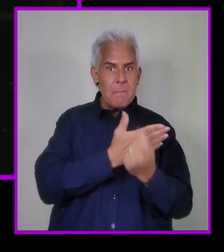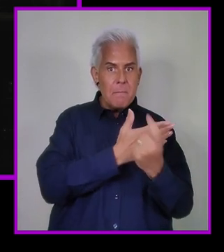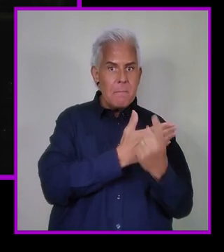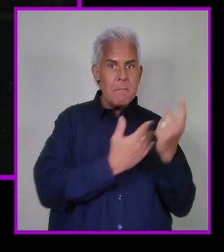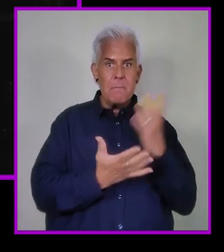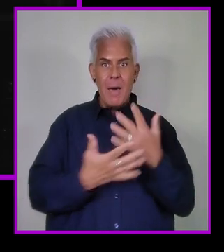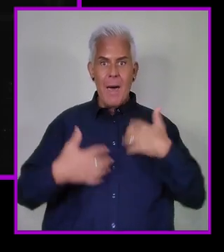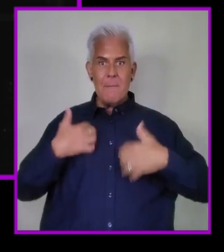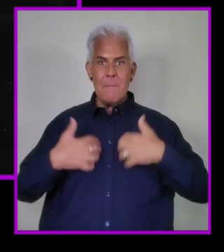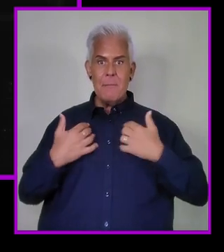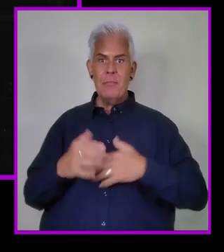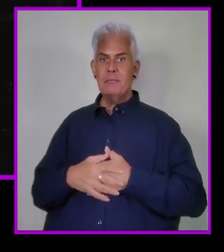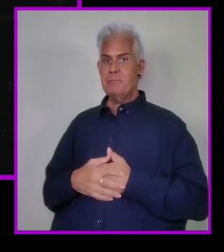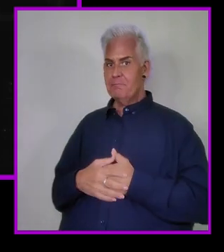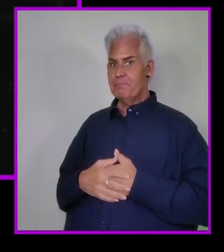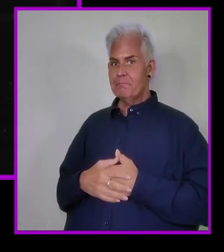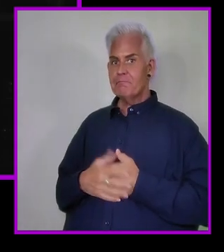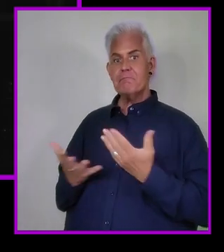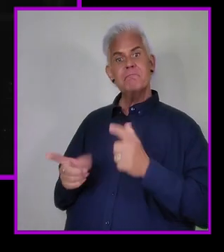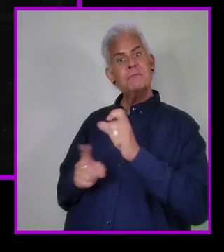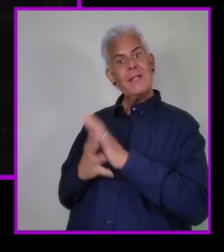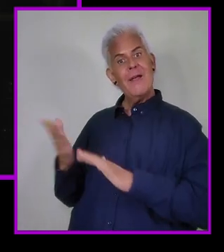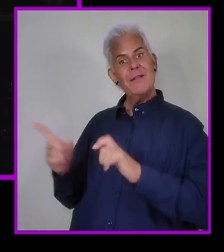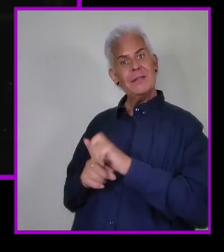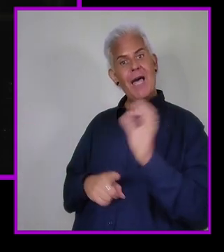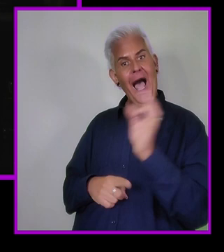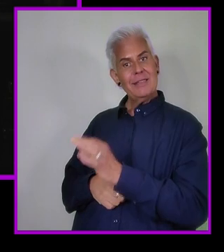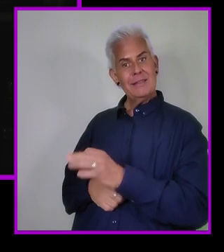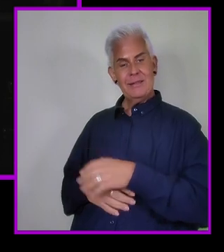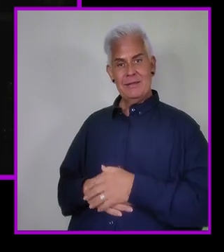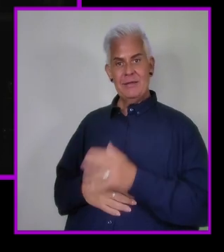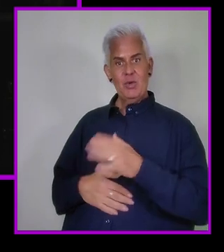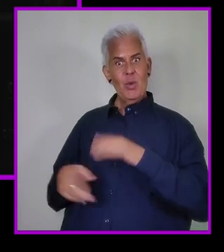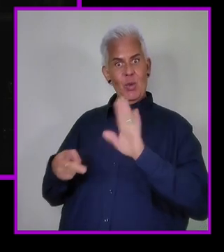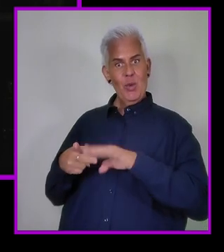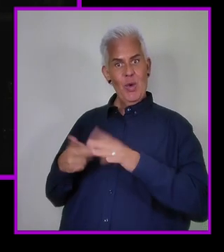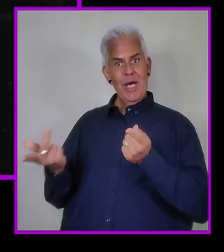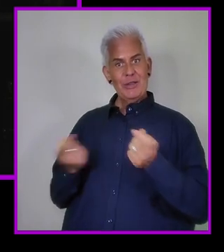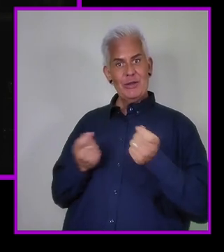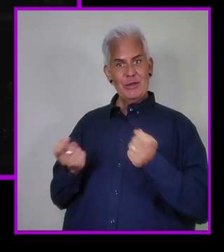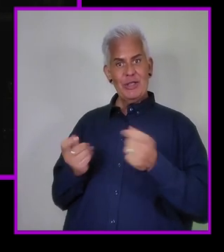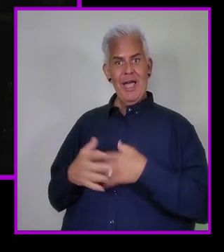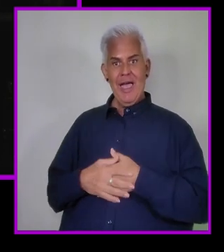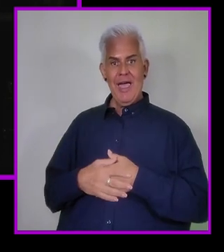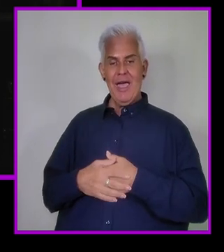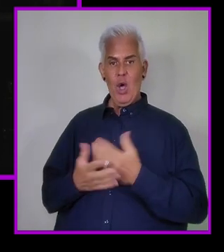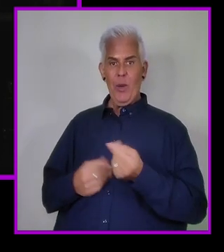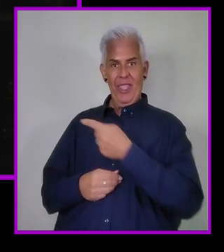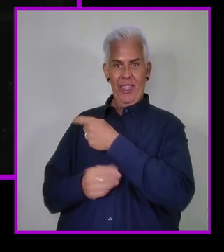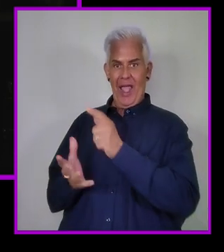Yeah, absolutely. David, can I come to you? So you are the deputy chair of the group with